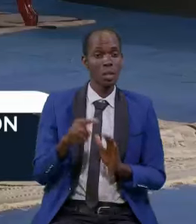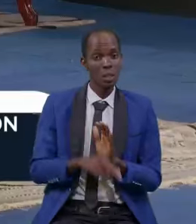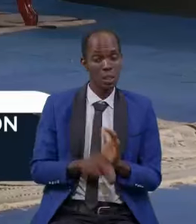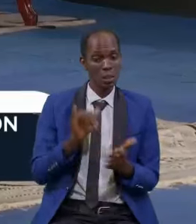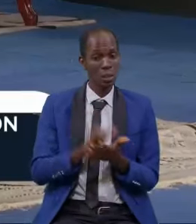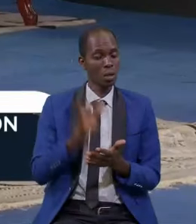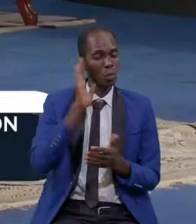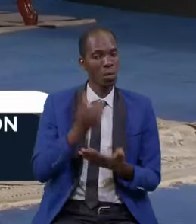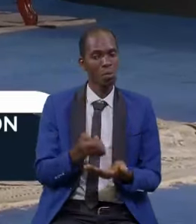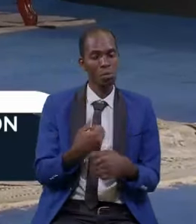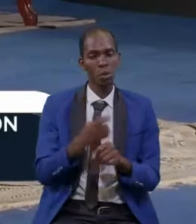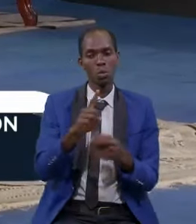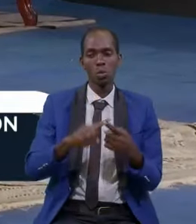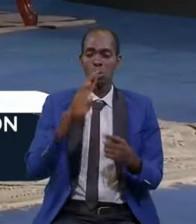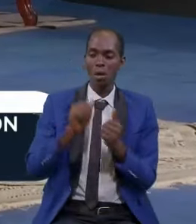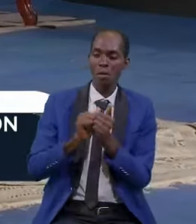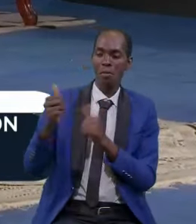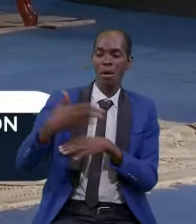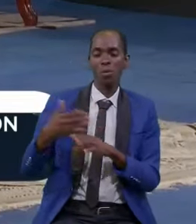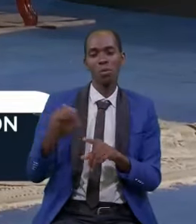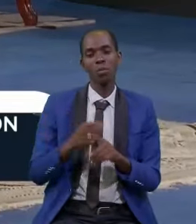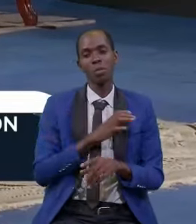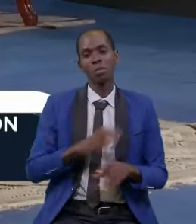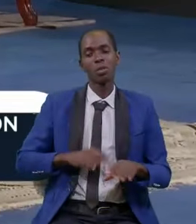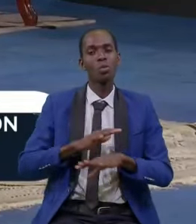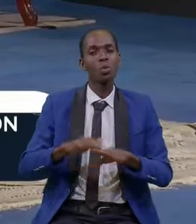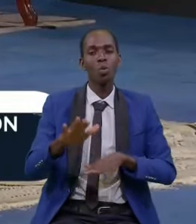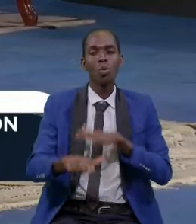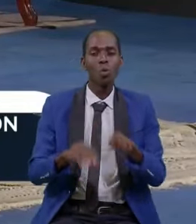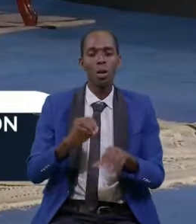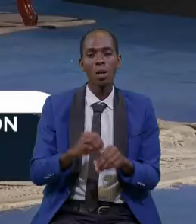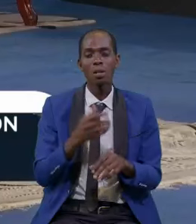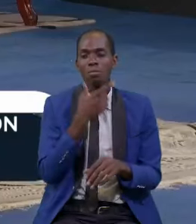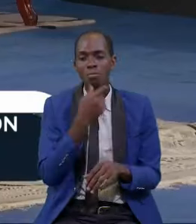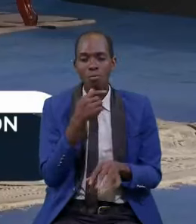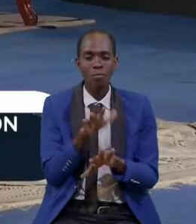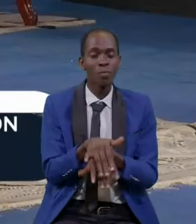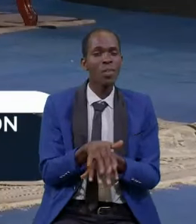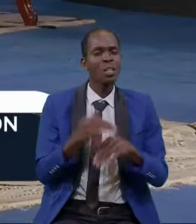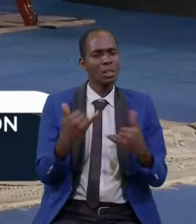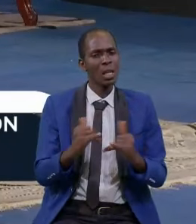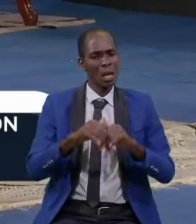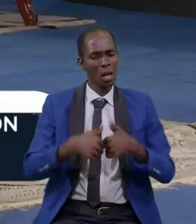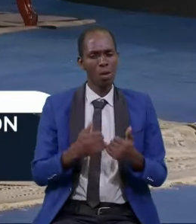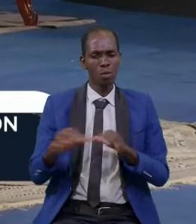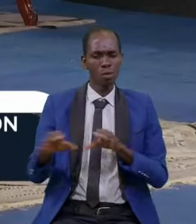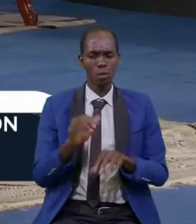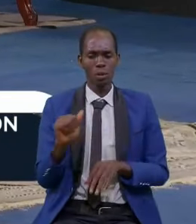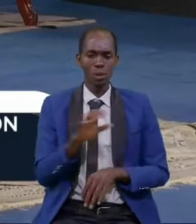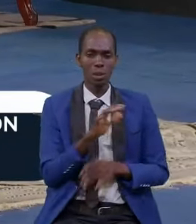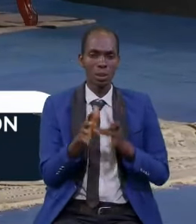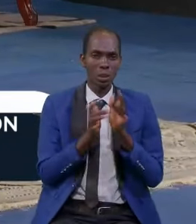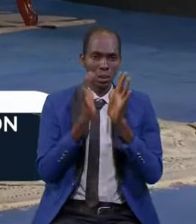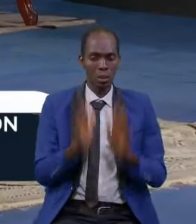Don't walk in hypocrisy. Don't walk in pretense. How does the Christian walk? The saved soul, the